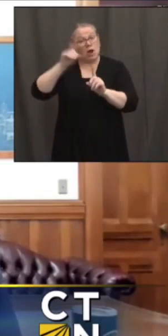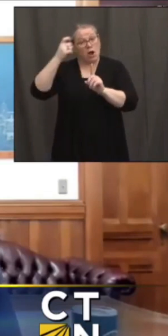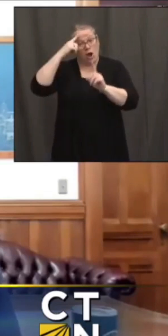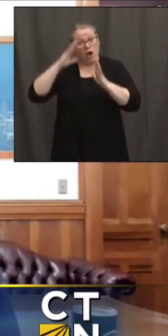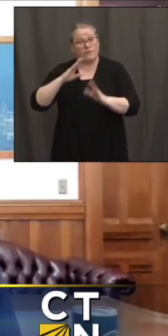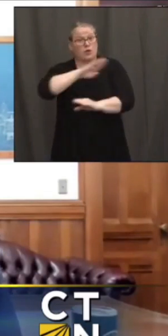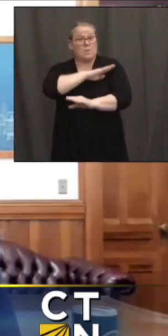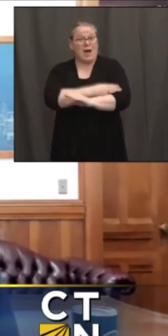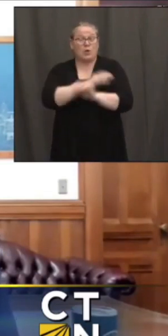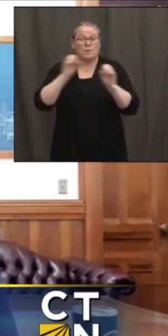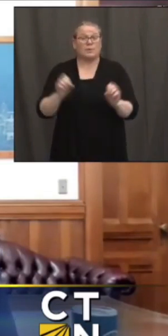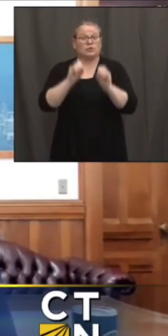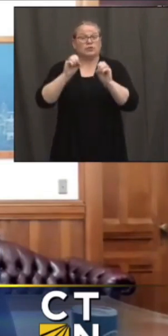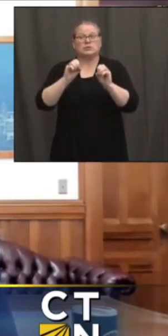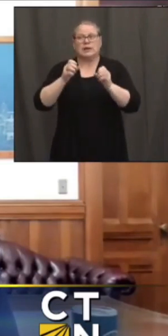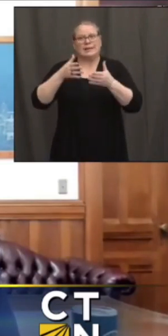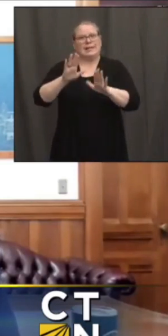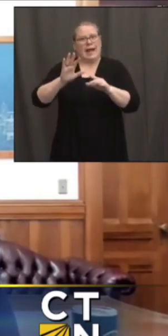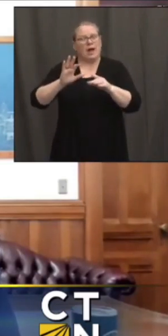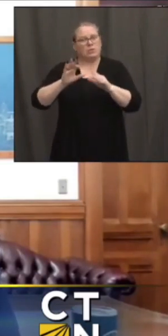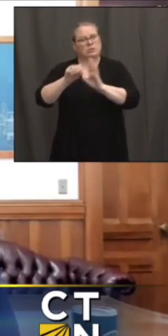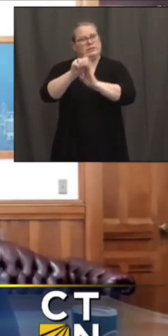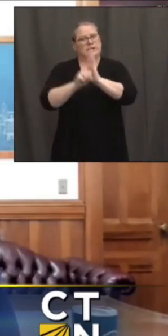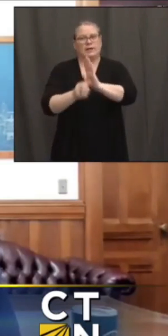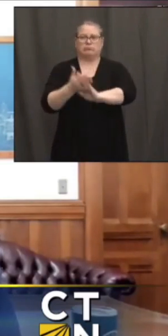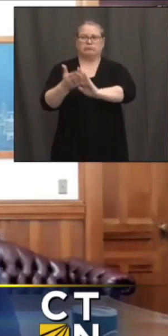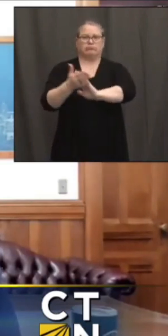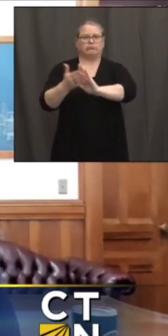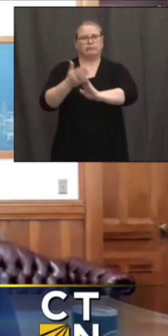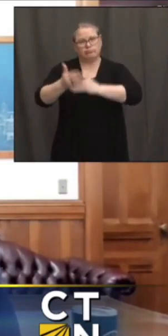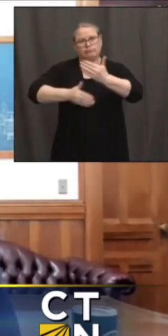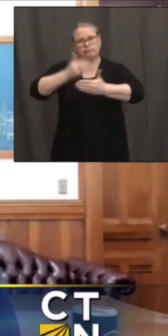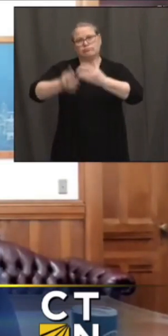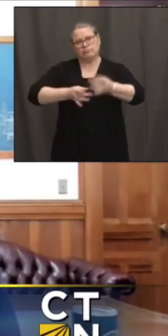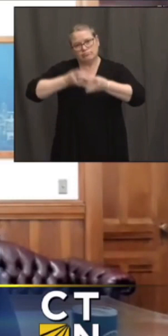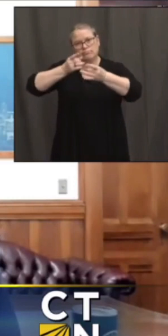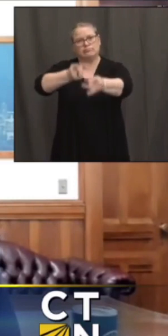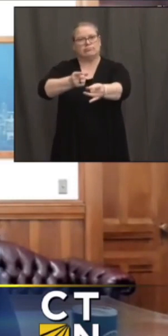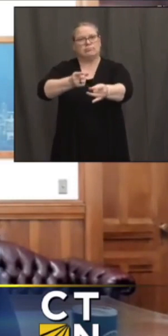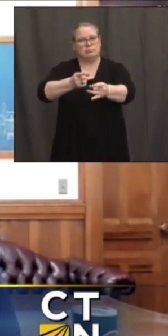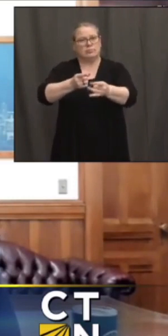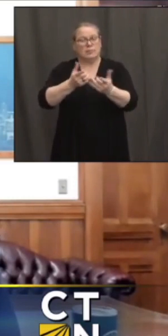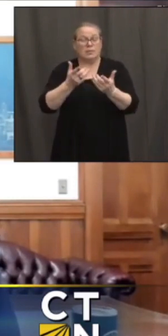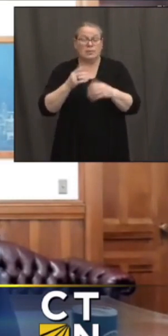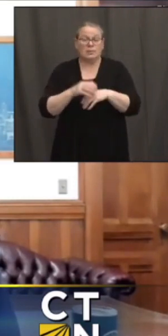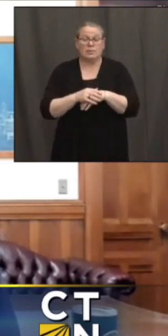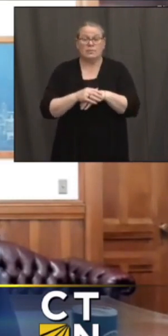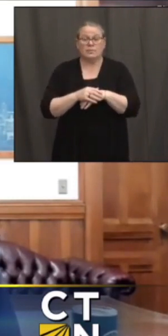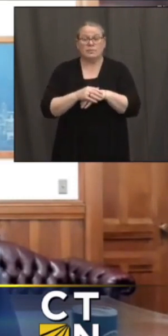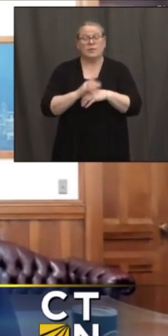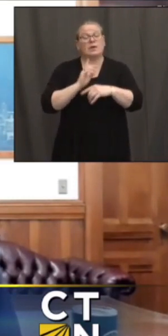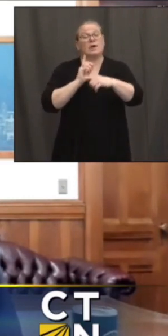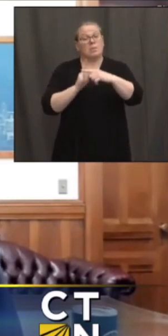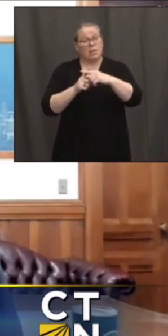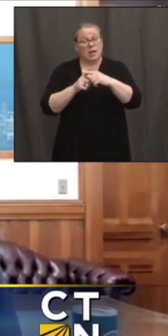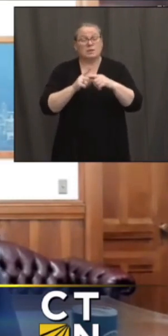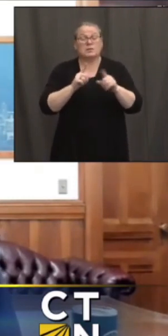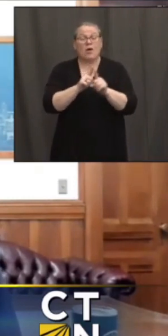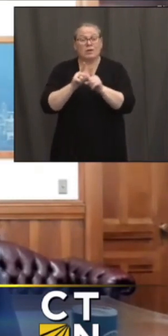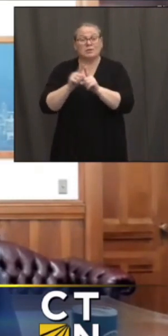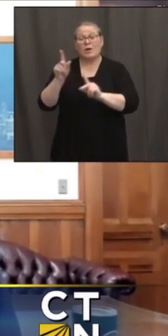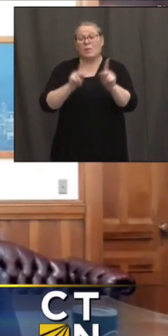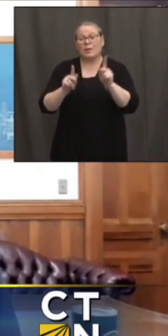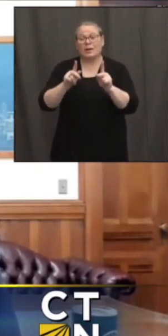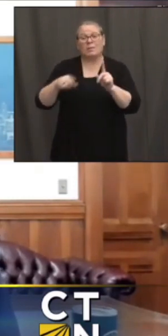under this public health emergency. In addition to that, of the public